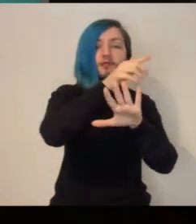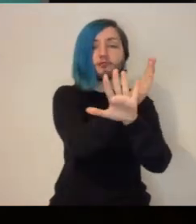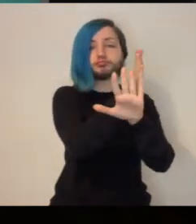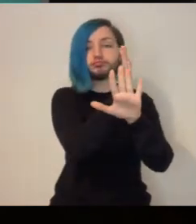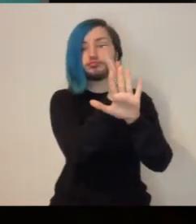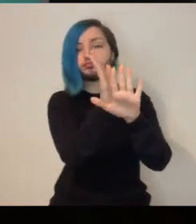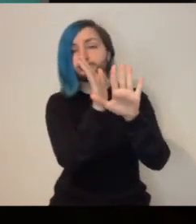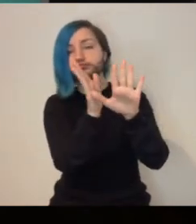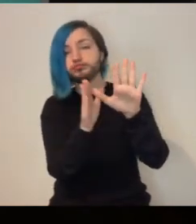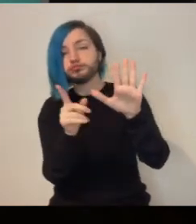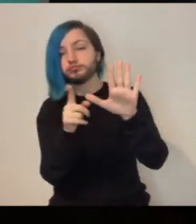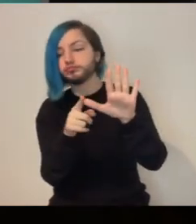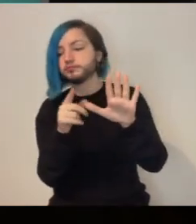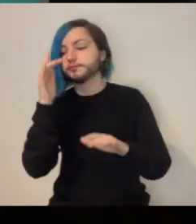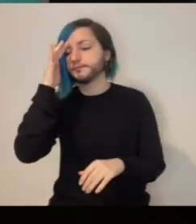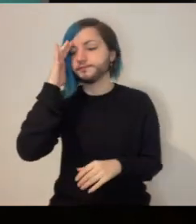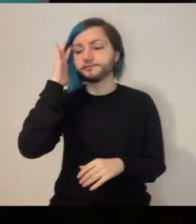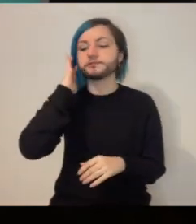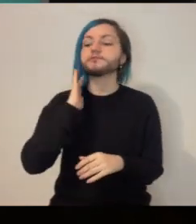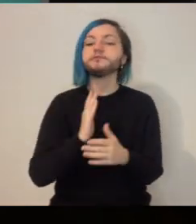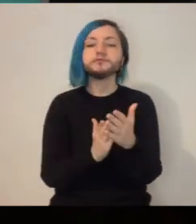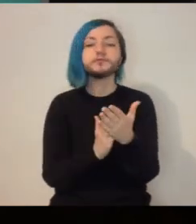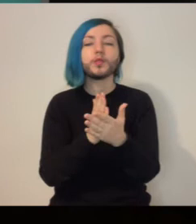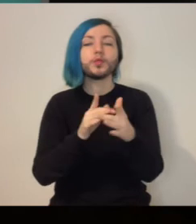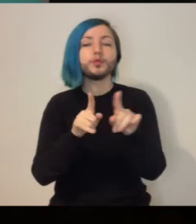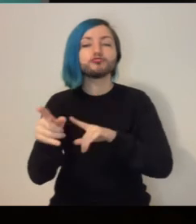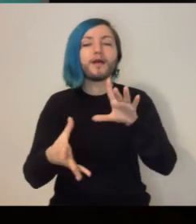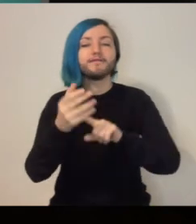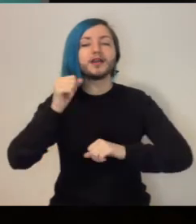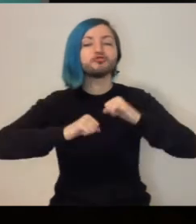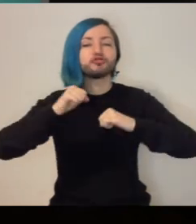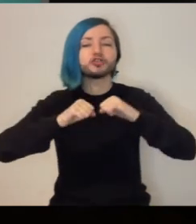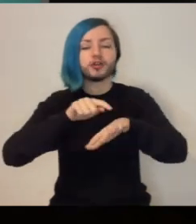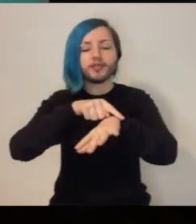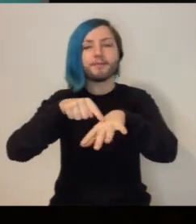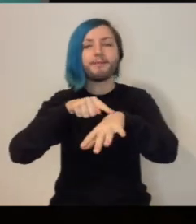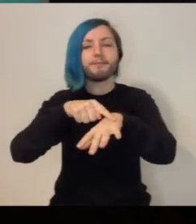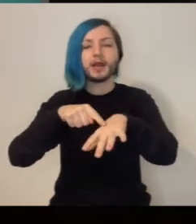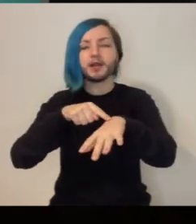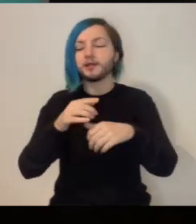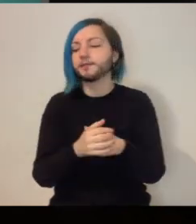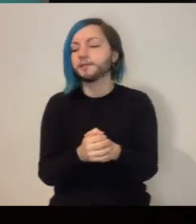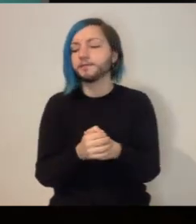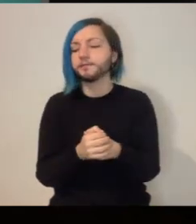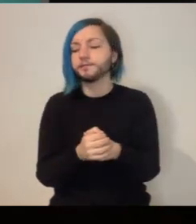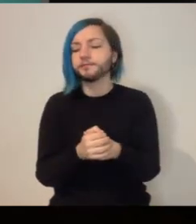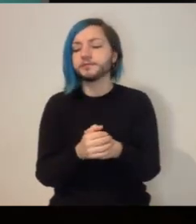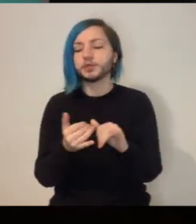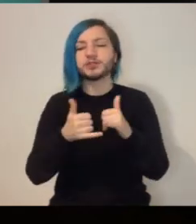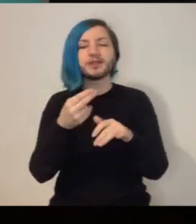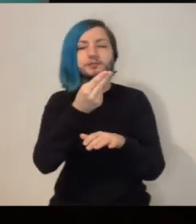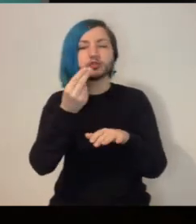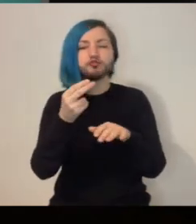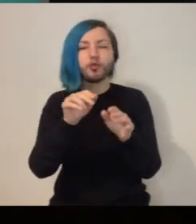work across. And as I go, I will try and find that structure in the back of the hand as well. And what I'll do is I'll often draw these